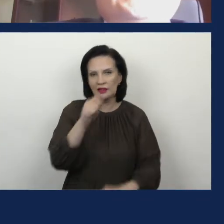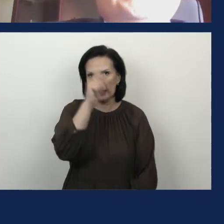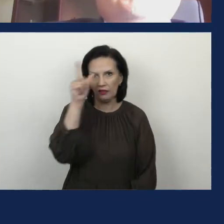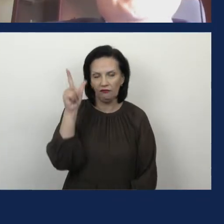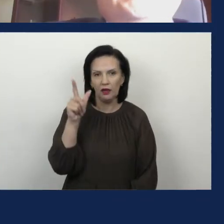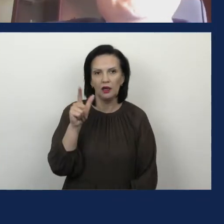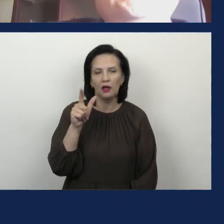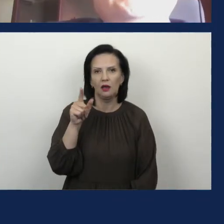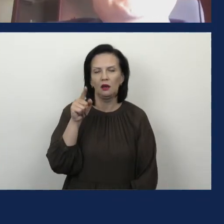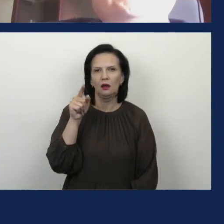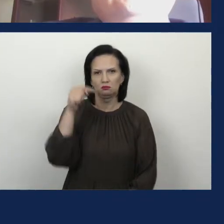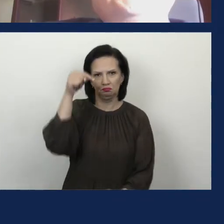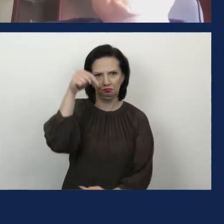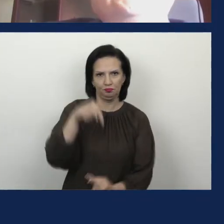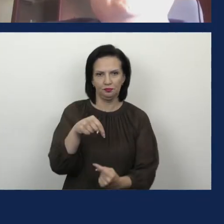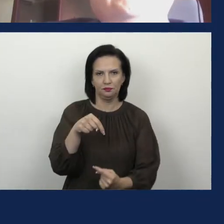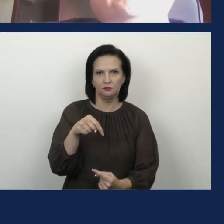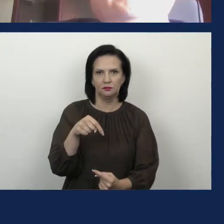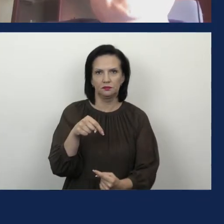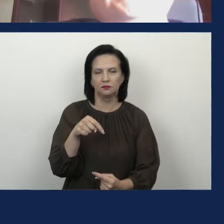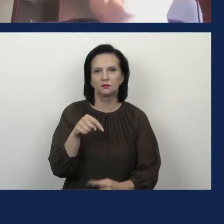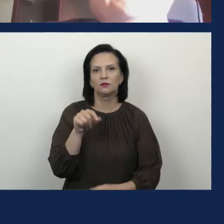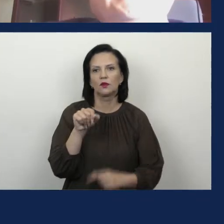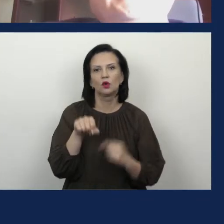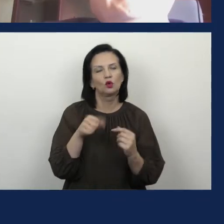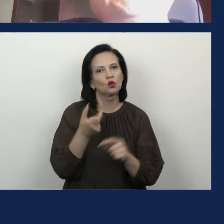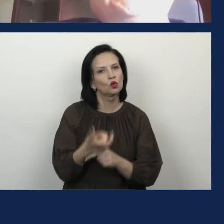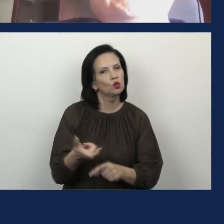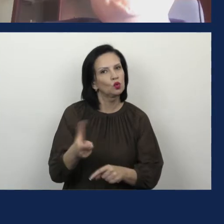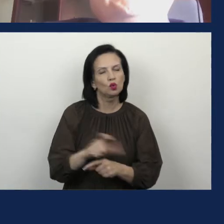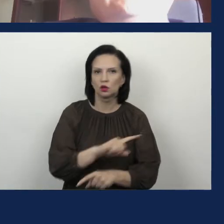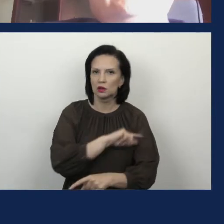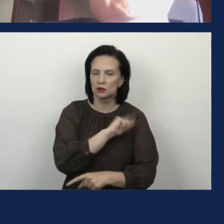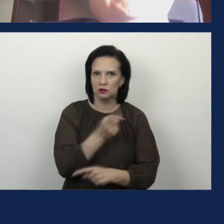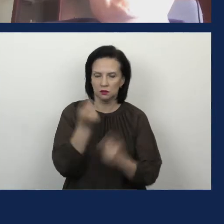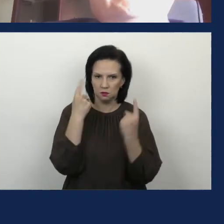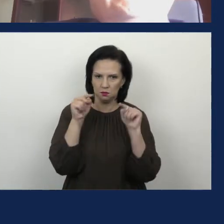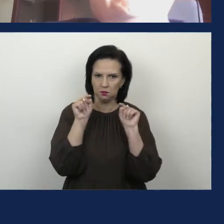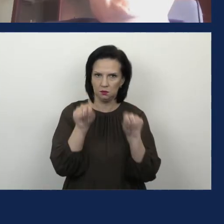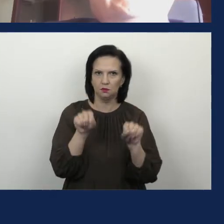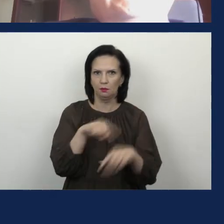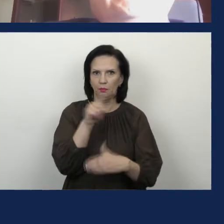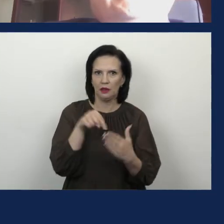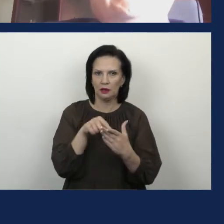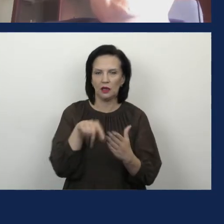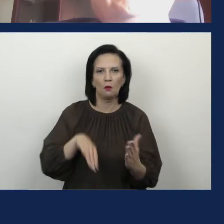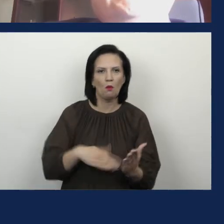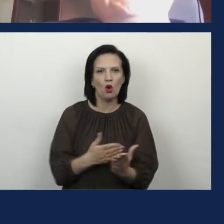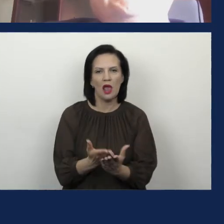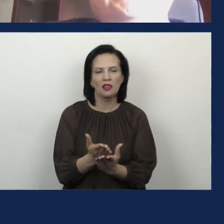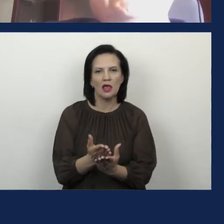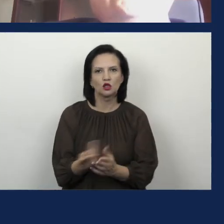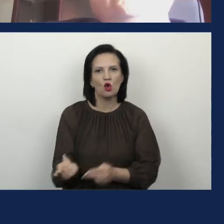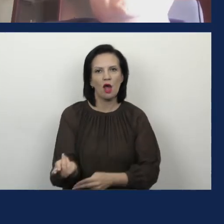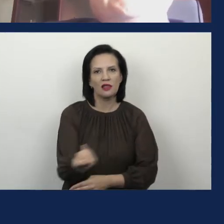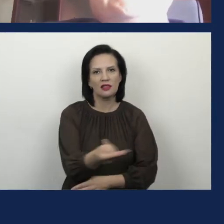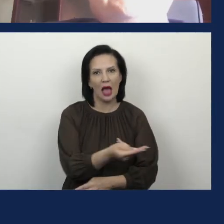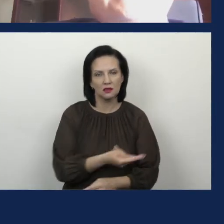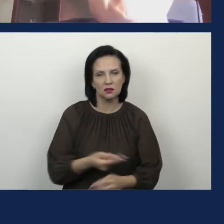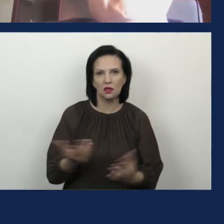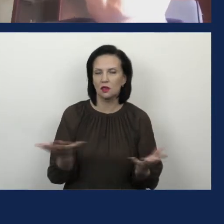political campaigning, which is governed by extensive and relatively strict